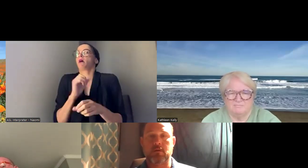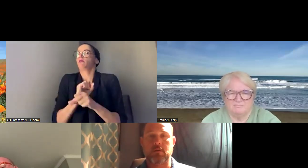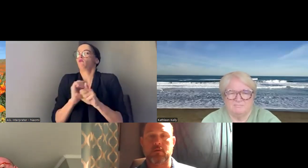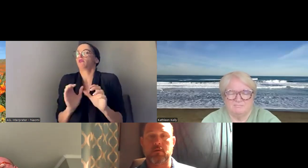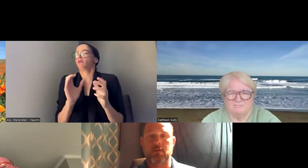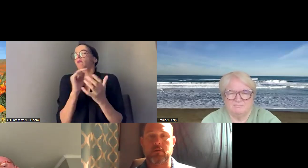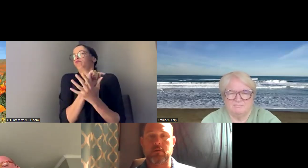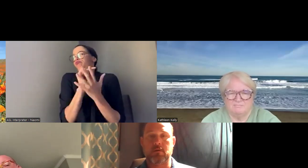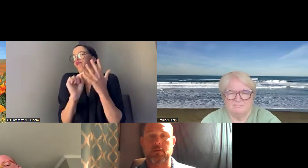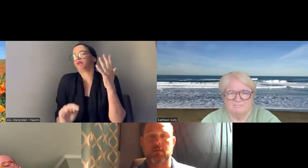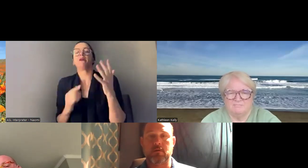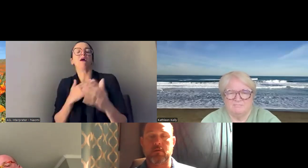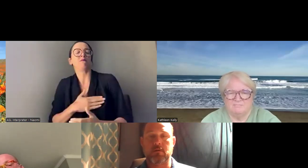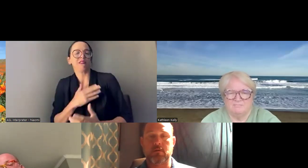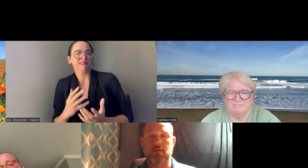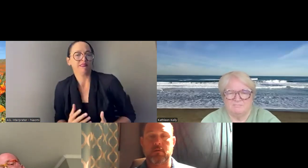you very much.